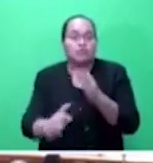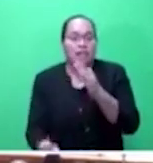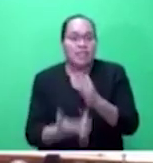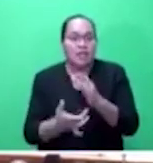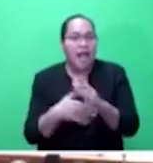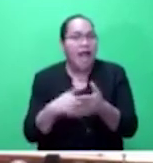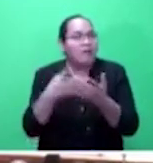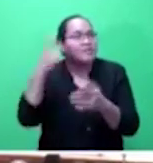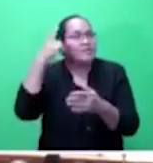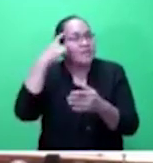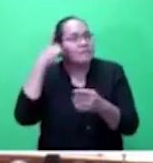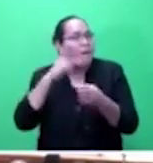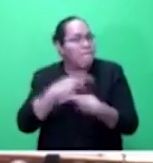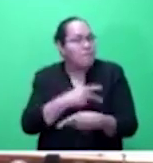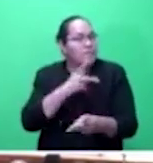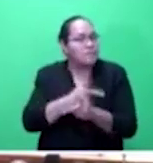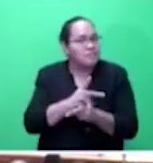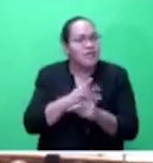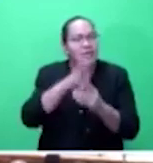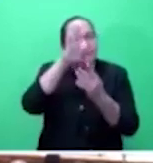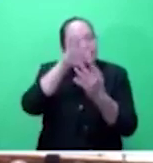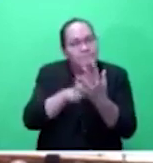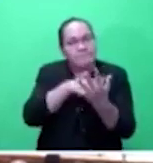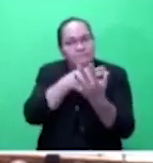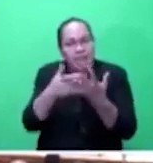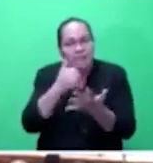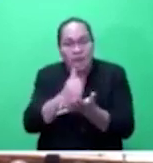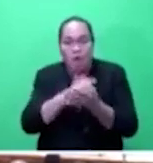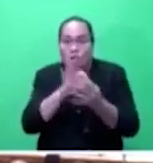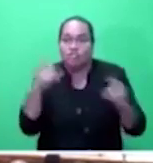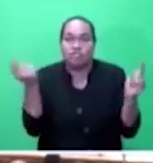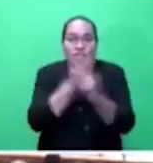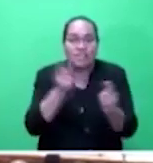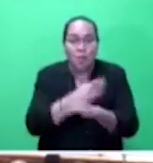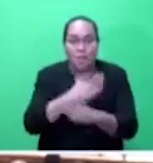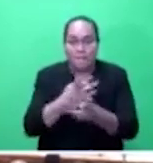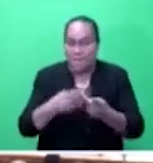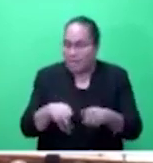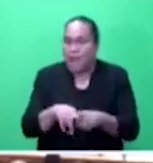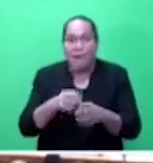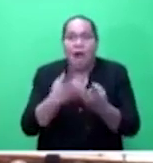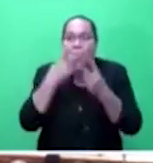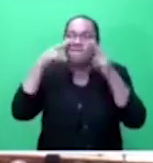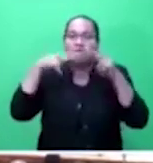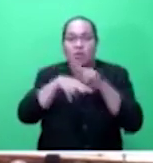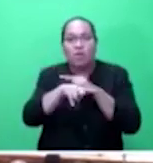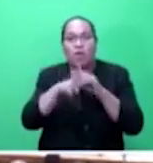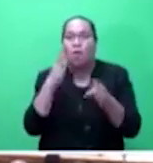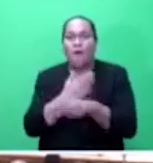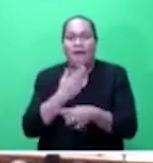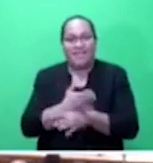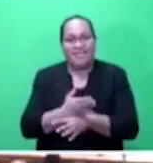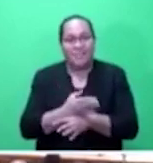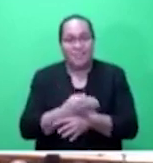rethinking productivity and margins, and by changing not only the workplace, but how we view work itself. And as we